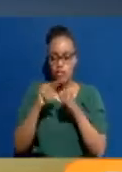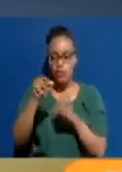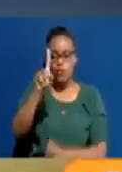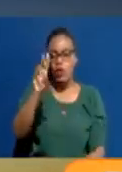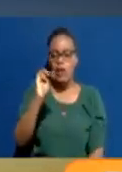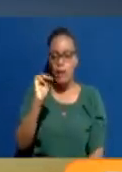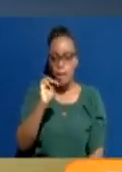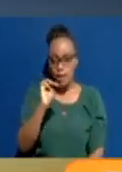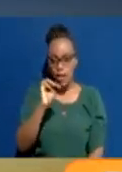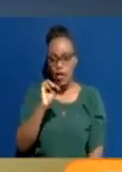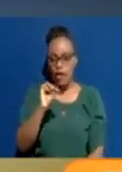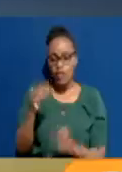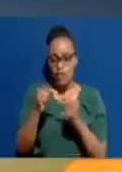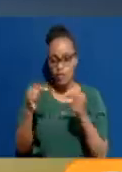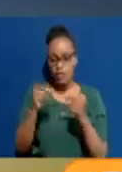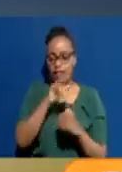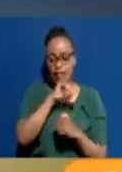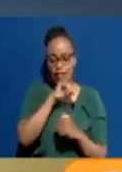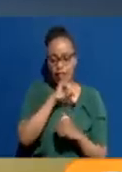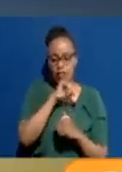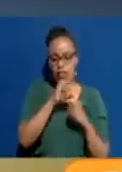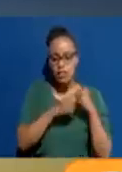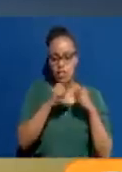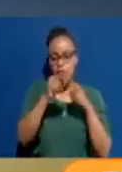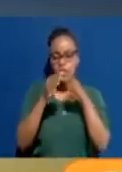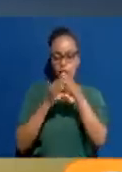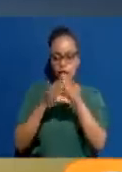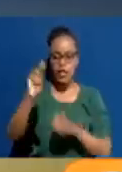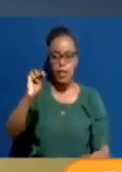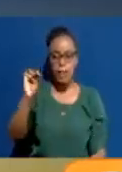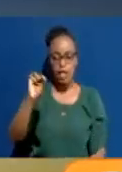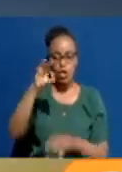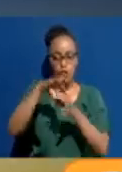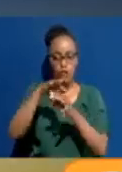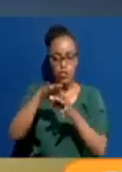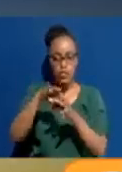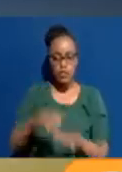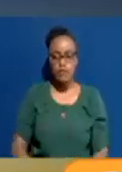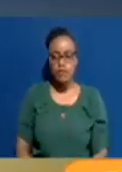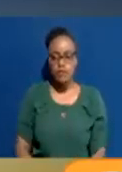million win over Odinga's 6.9 million votes.